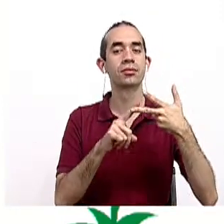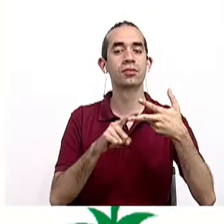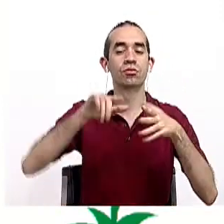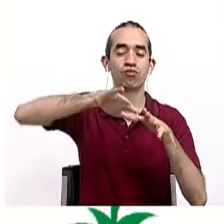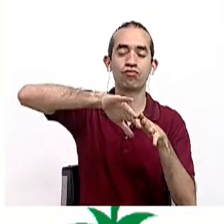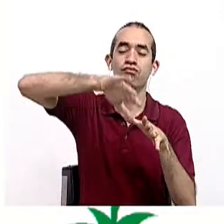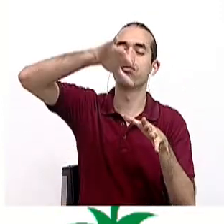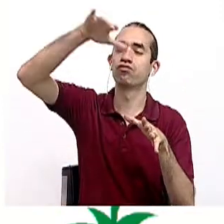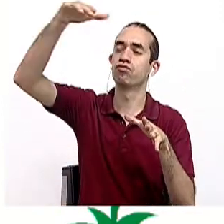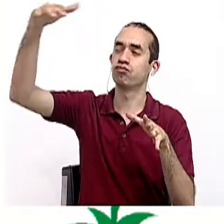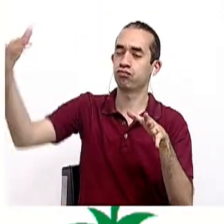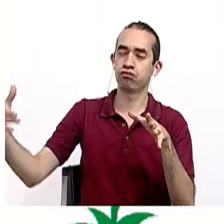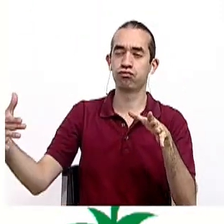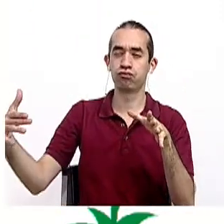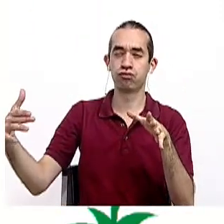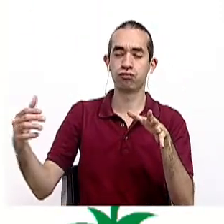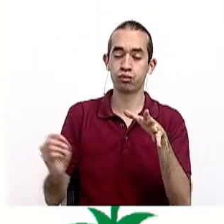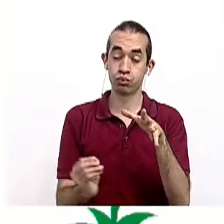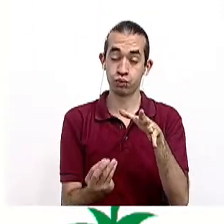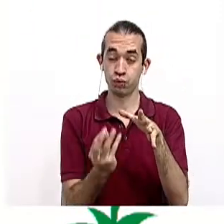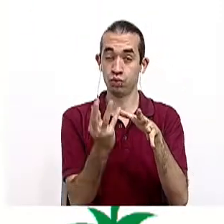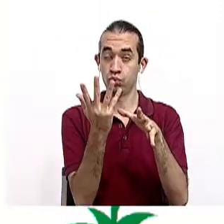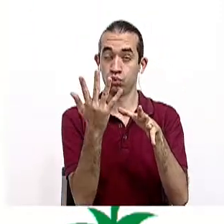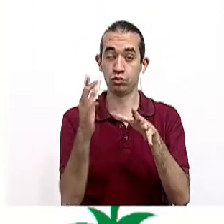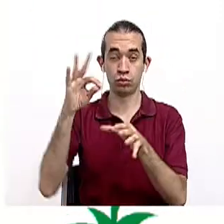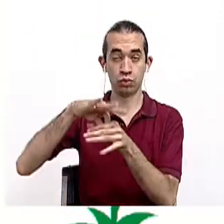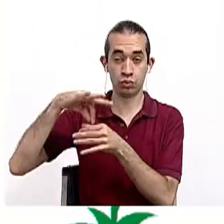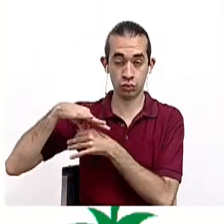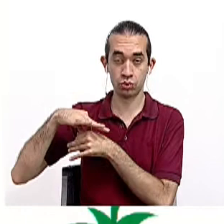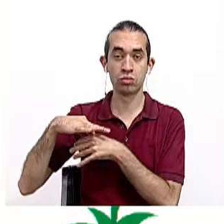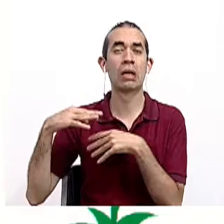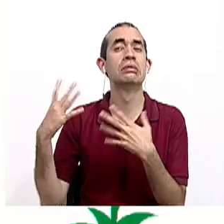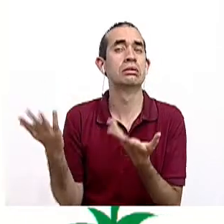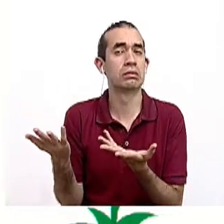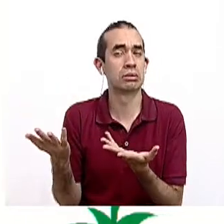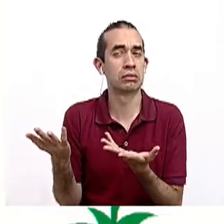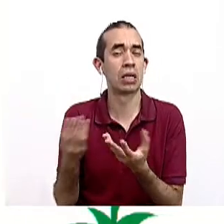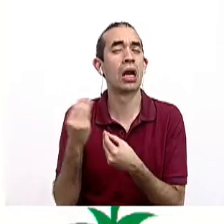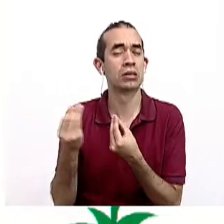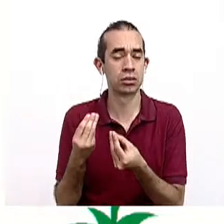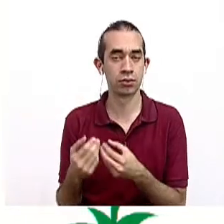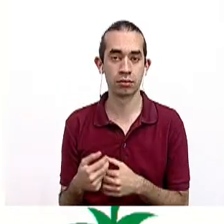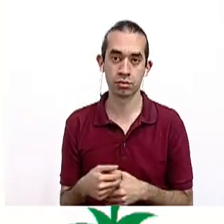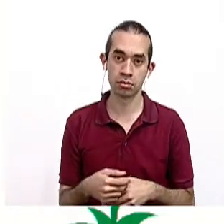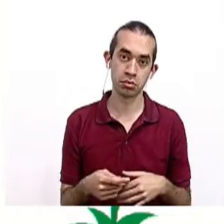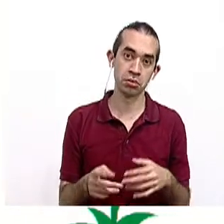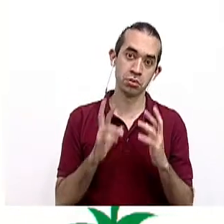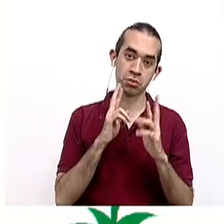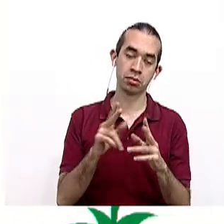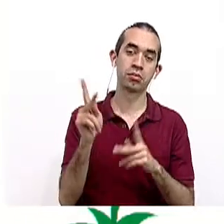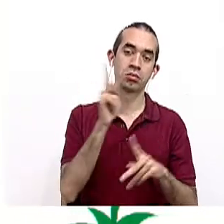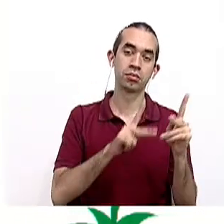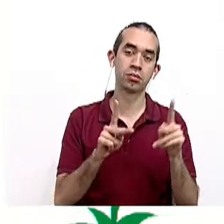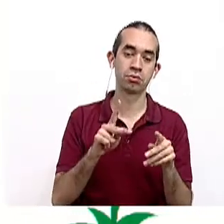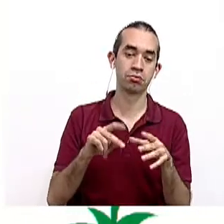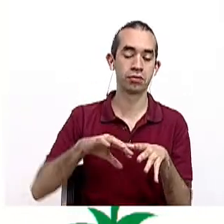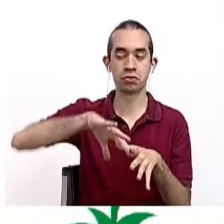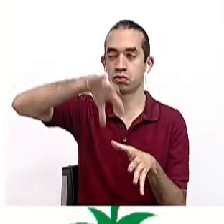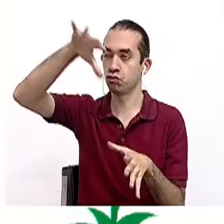a greenhouse? Greenhouse. So the answer for that question, people grow